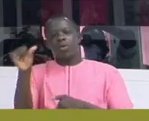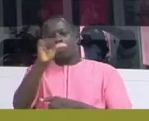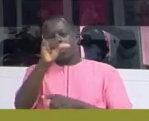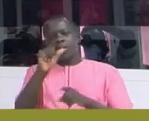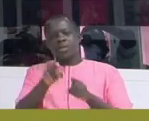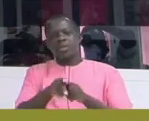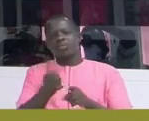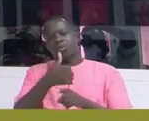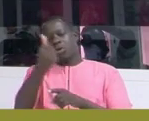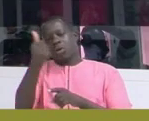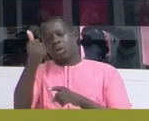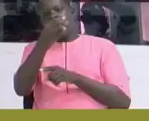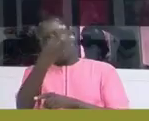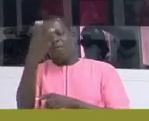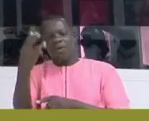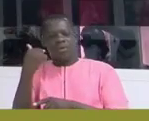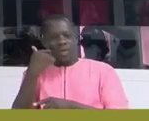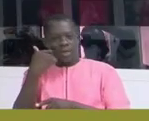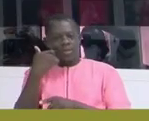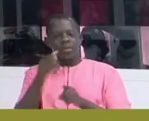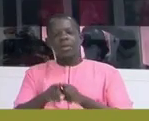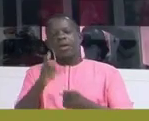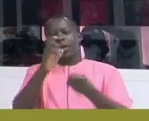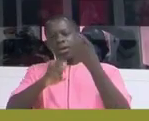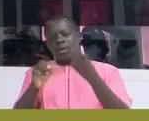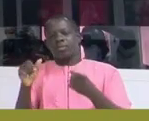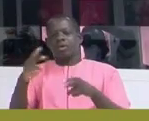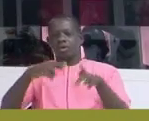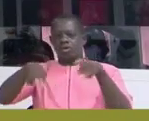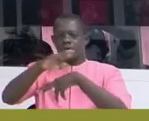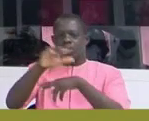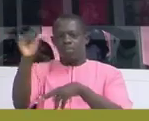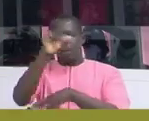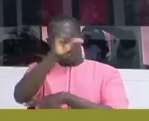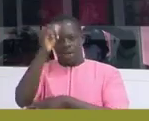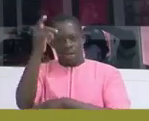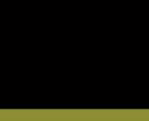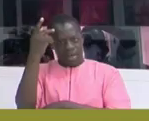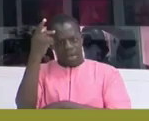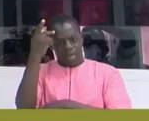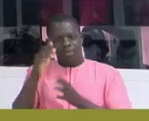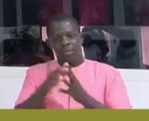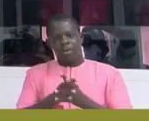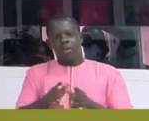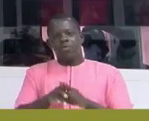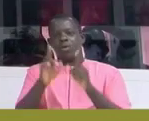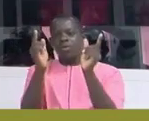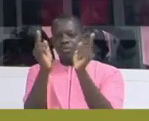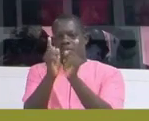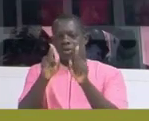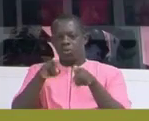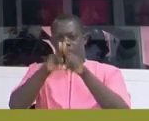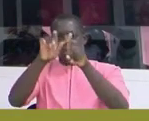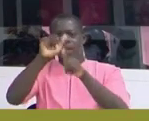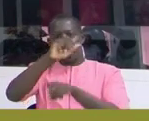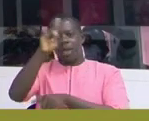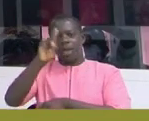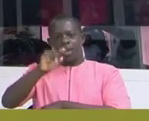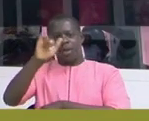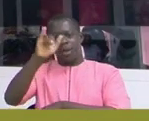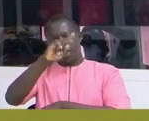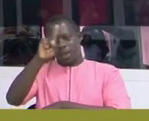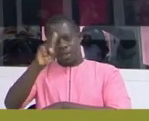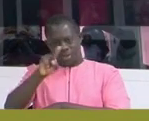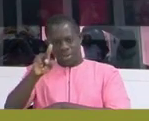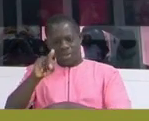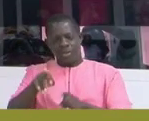went after few days after few days we returned back to met up